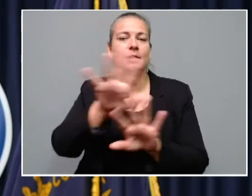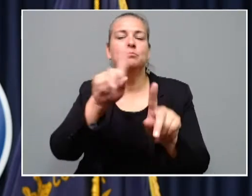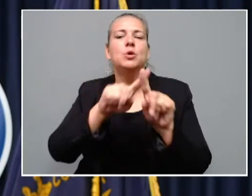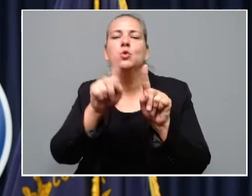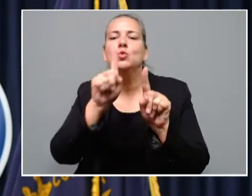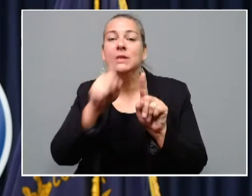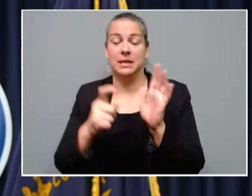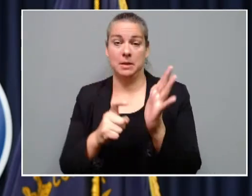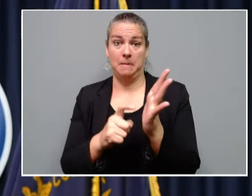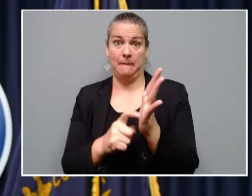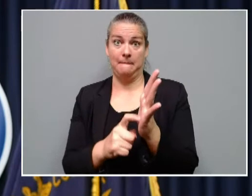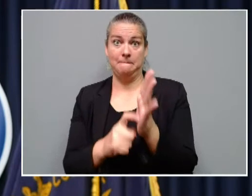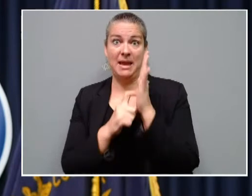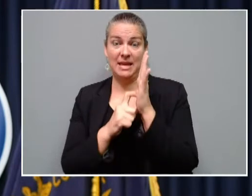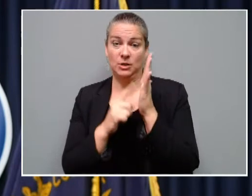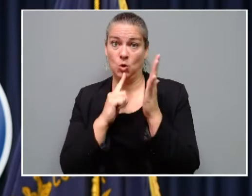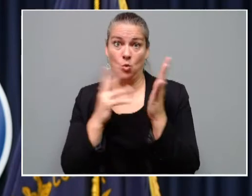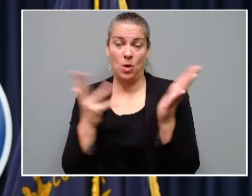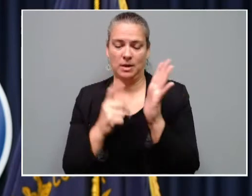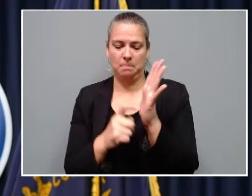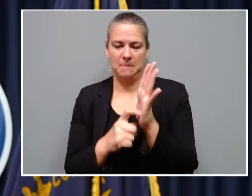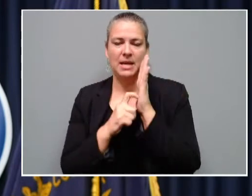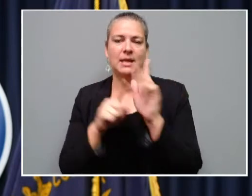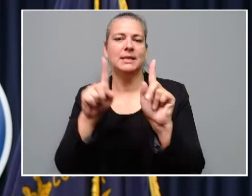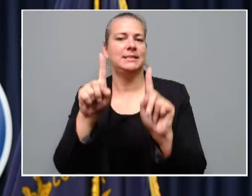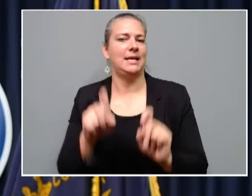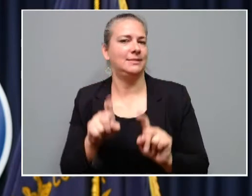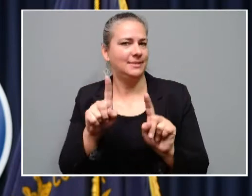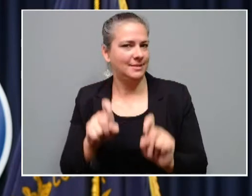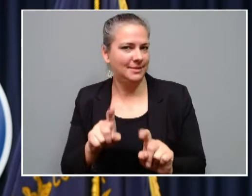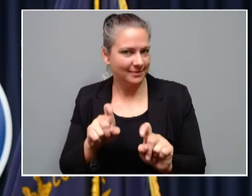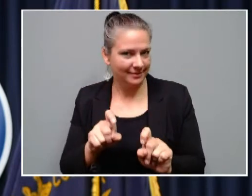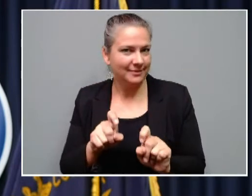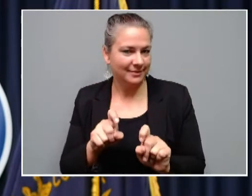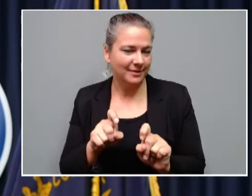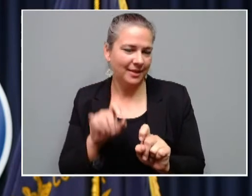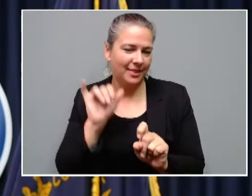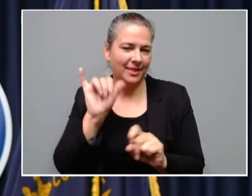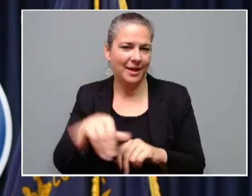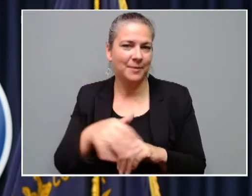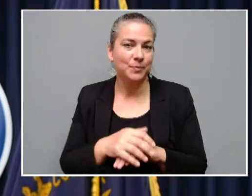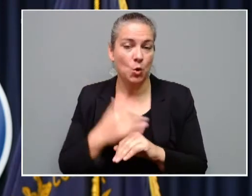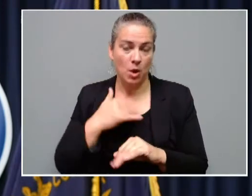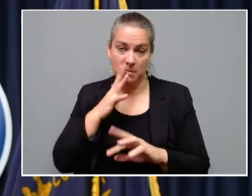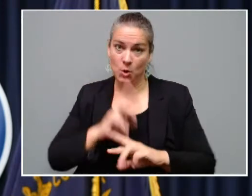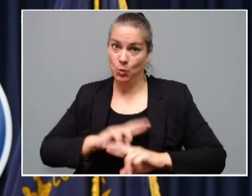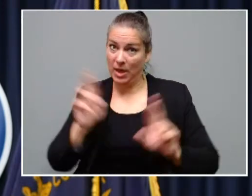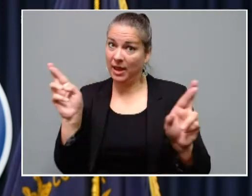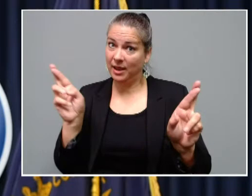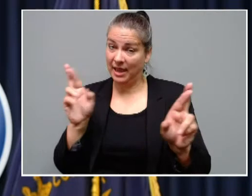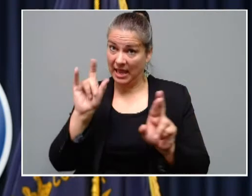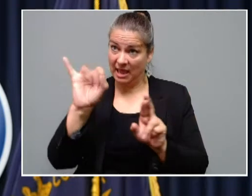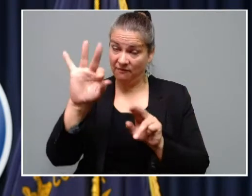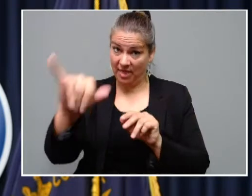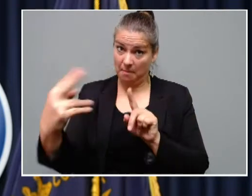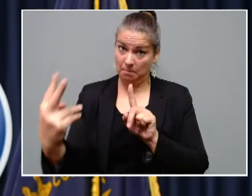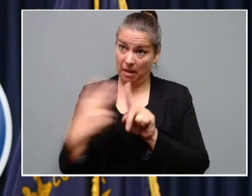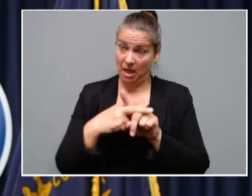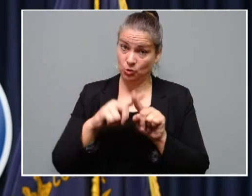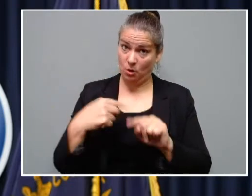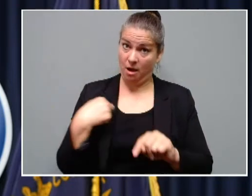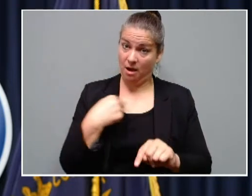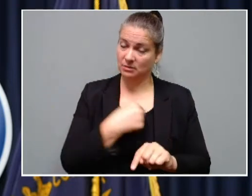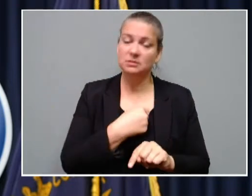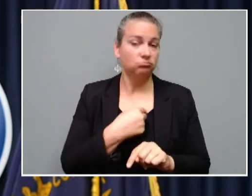here is the test. Now, we'll be ready if it does apply to us to do that. It will